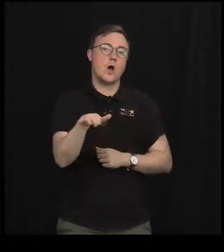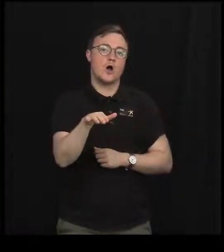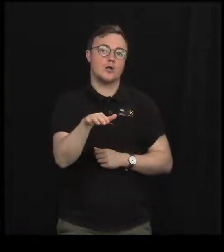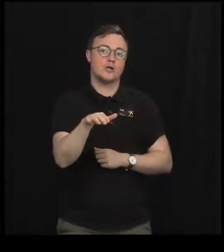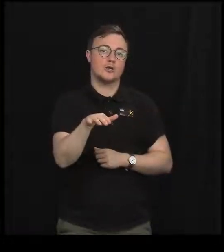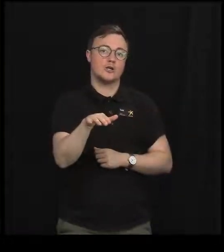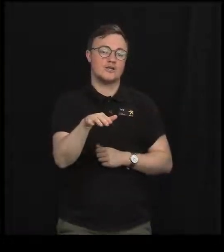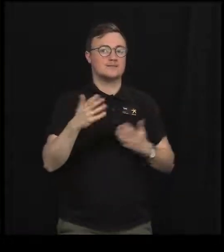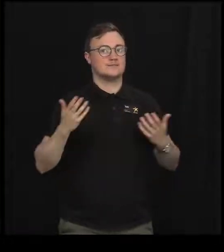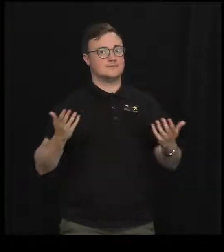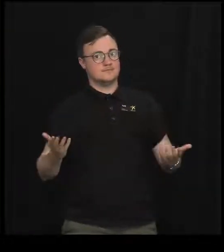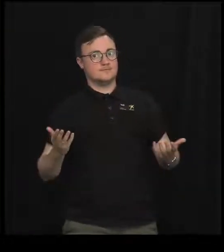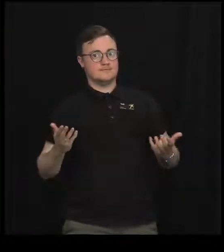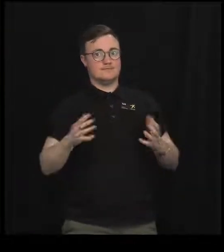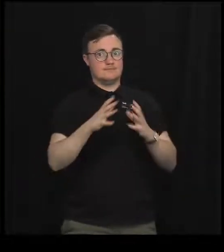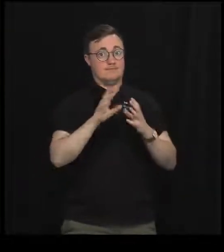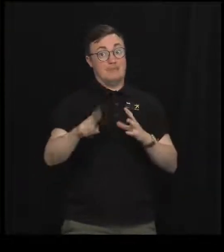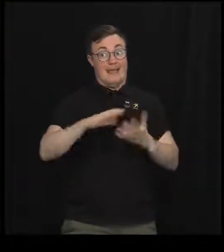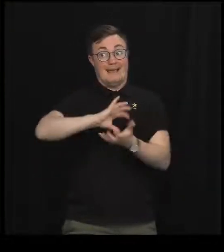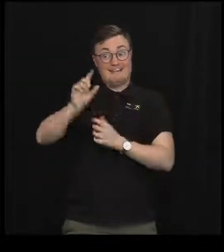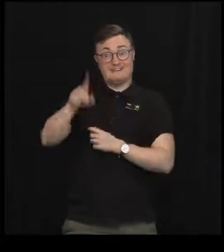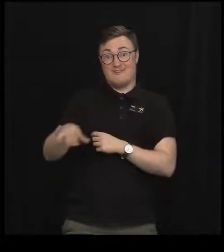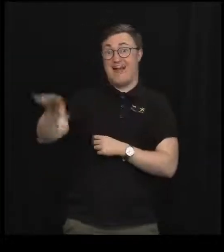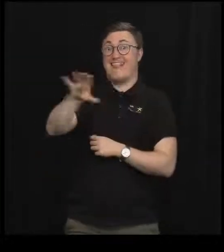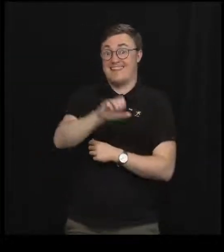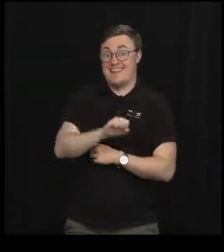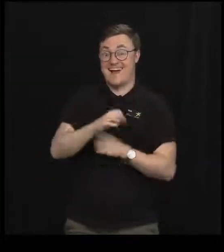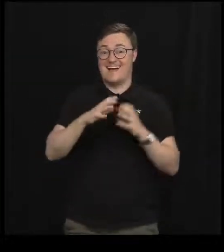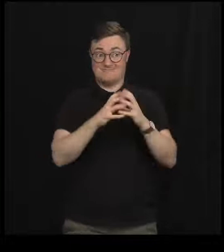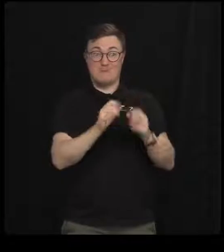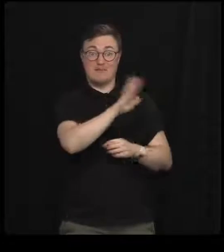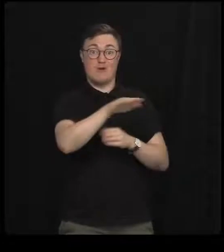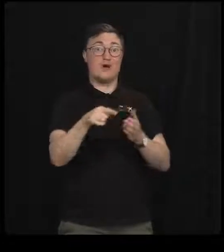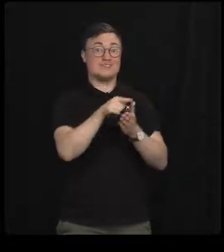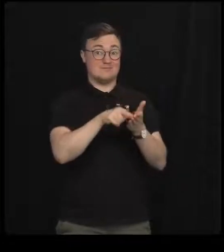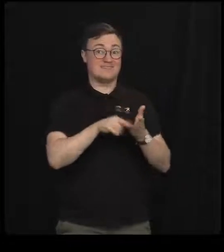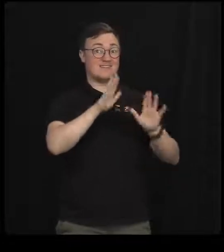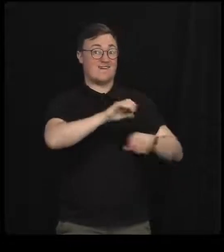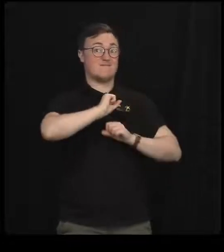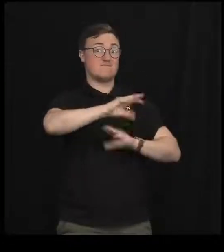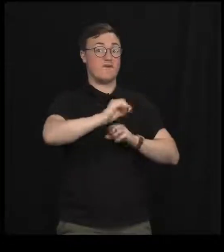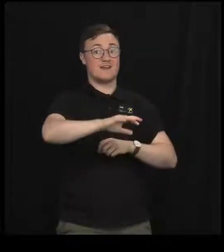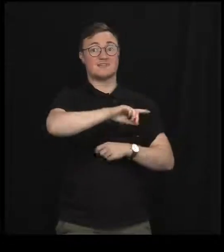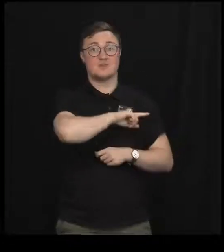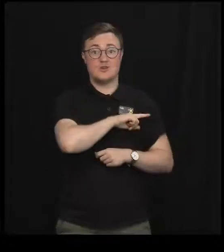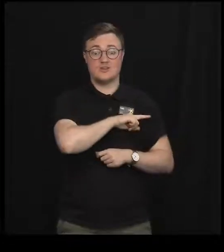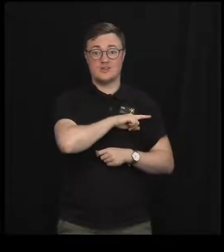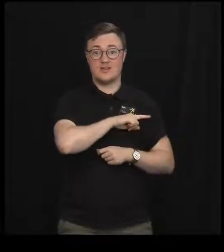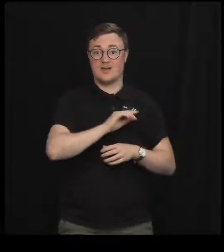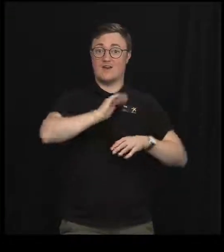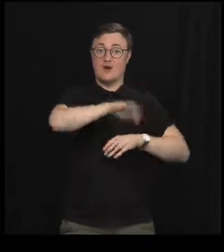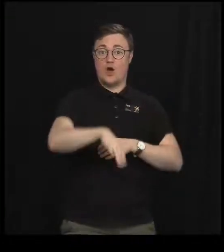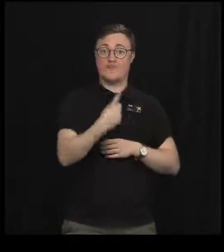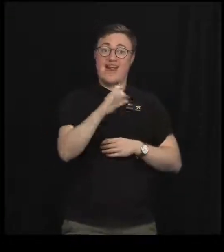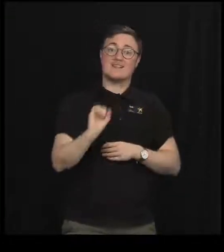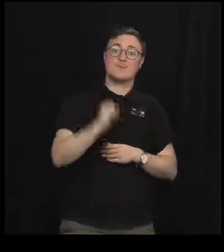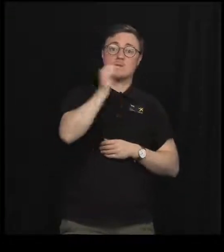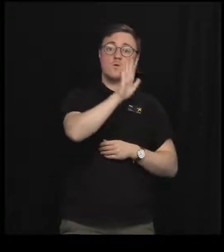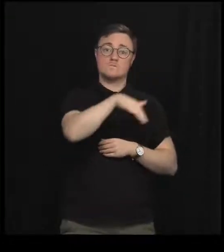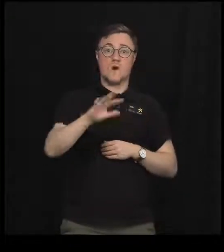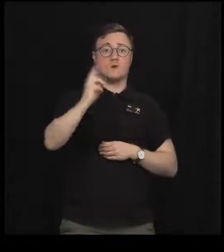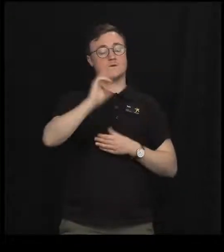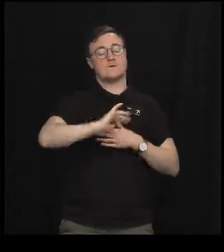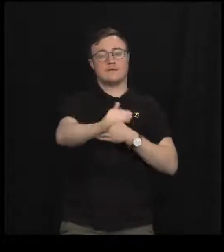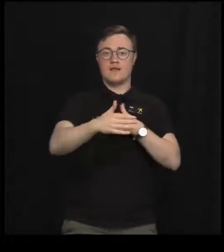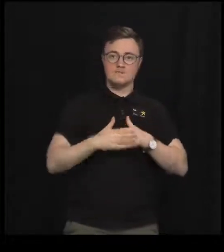pandemic has impacted everyone, but we have seen such incredible impact for children. More than 100 million children have gone back to deep